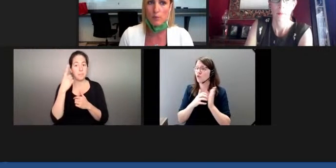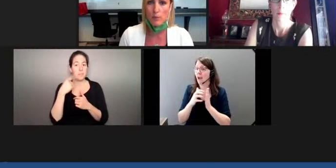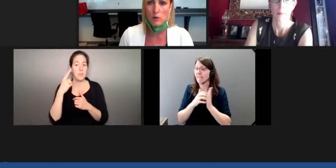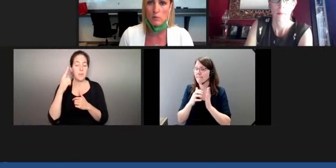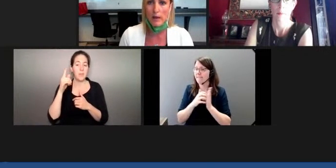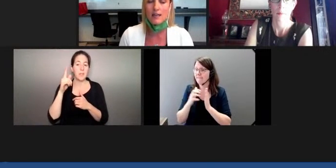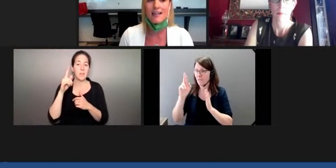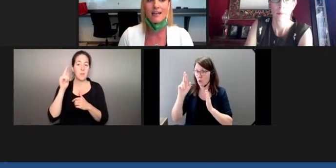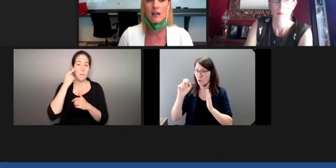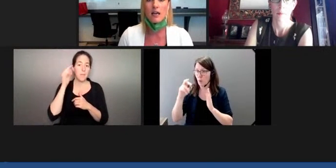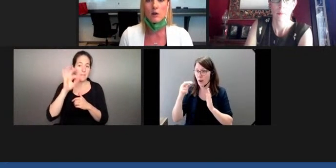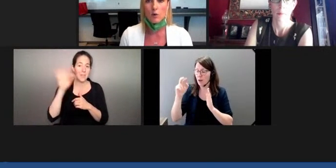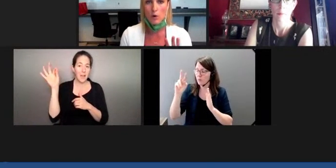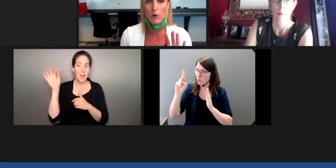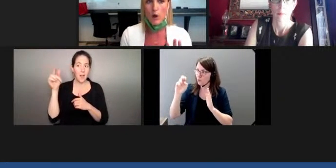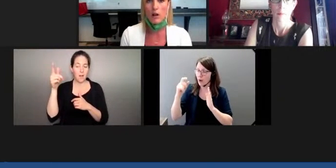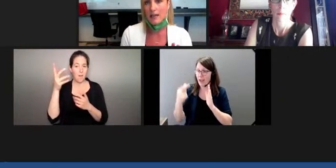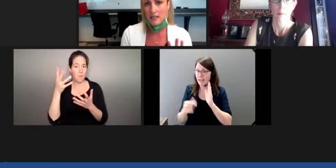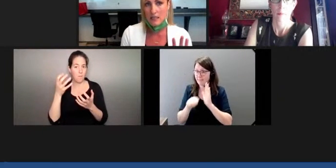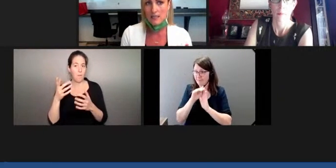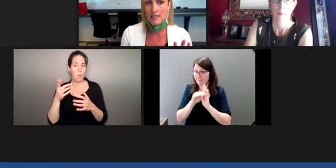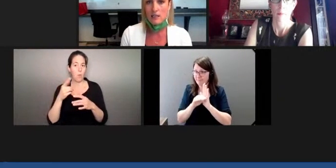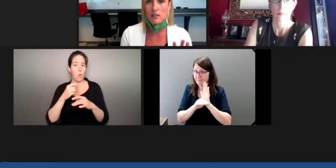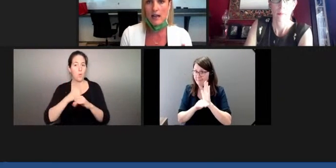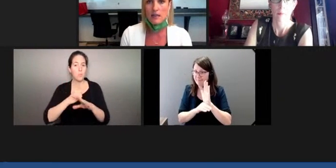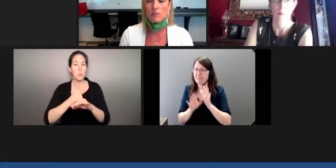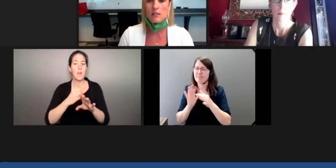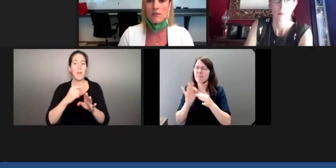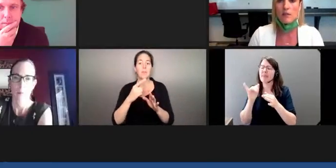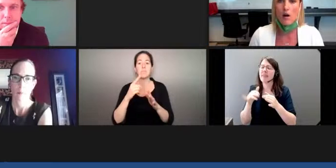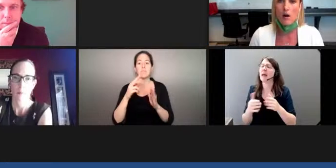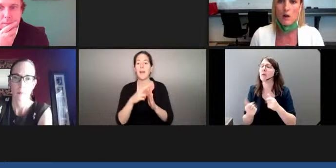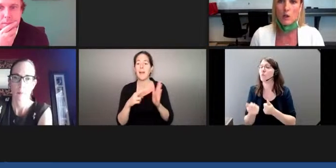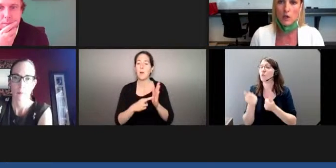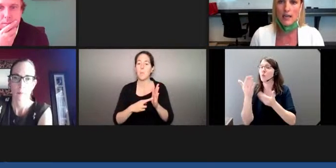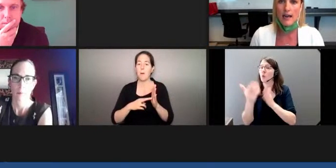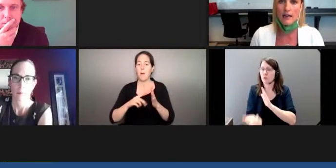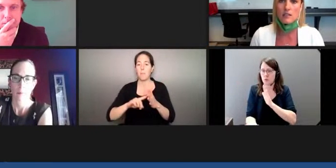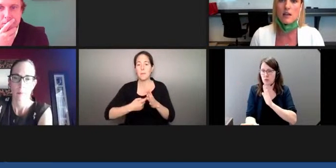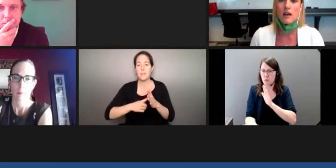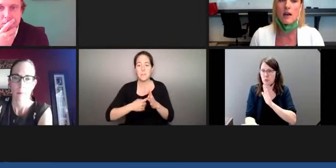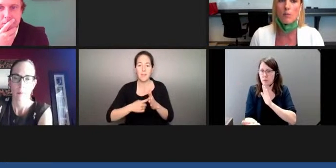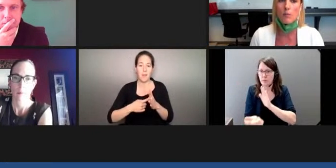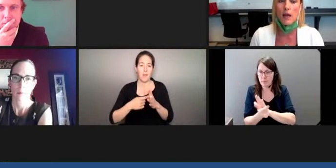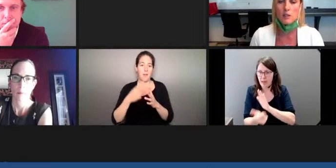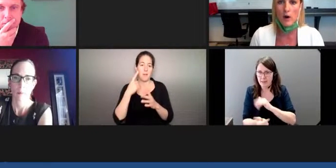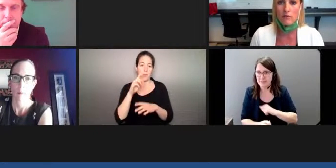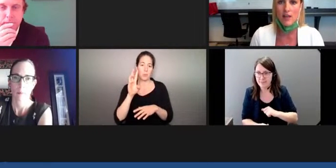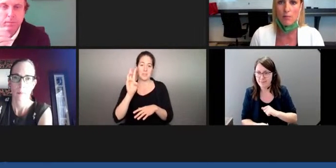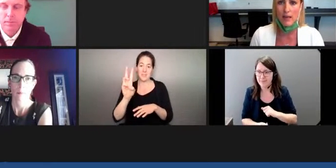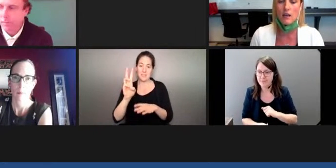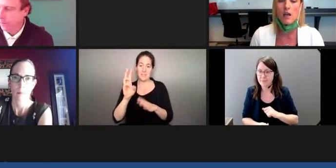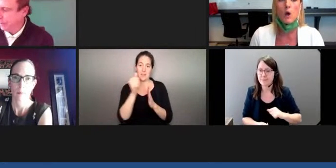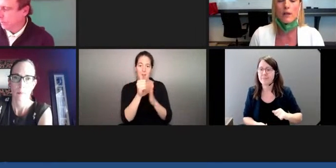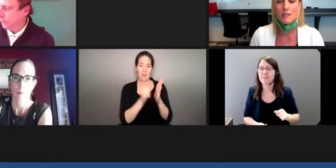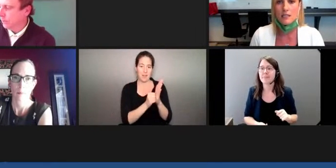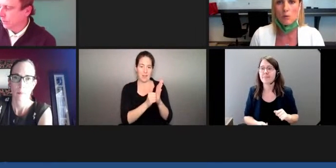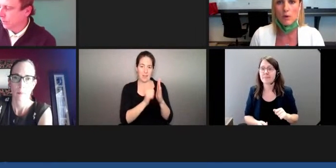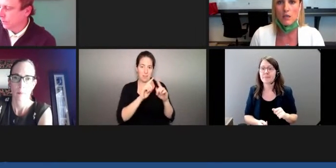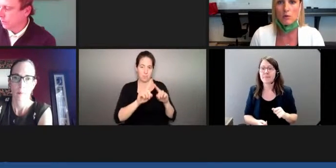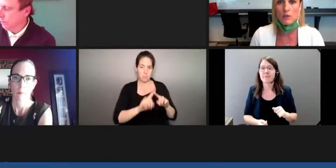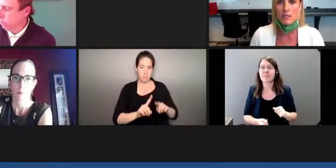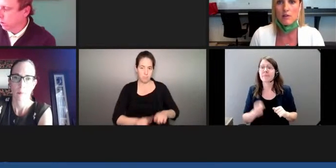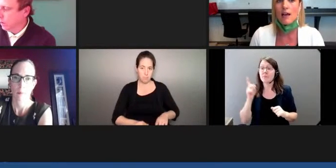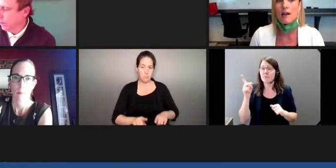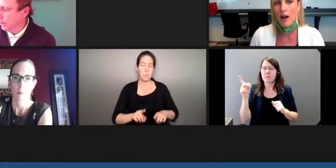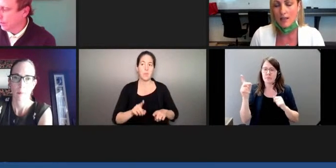that proposed ban. And again, recalling that it is 6 items that they are looking at as part of that ban. We